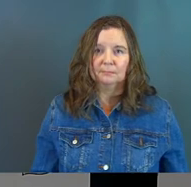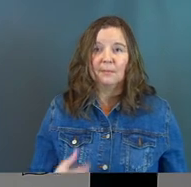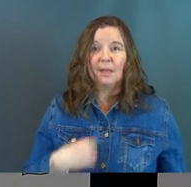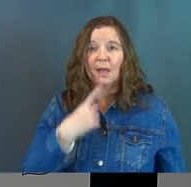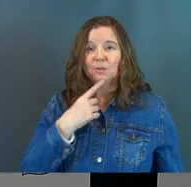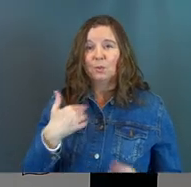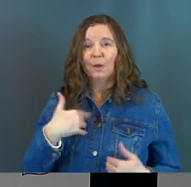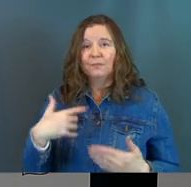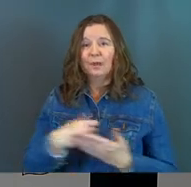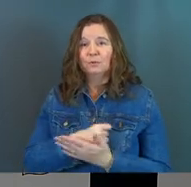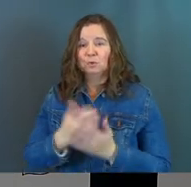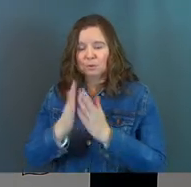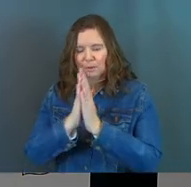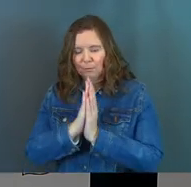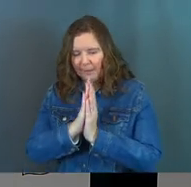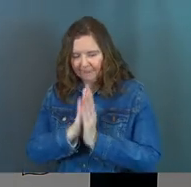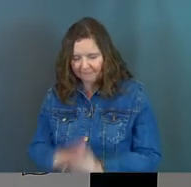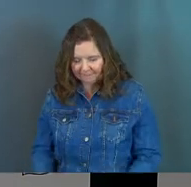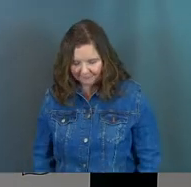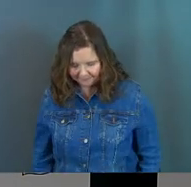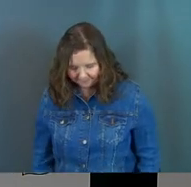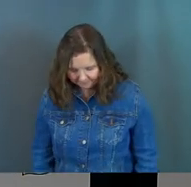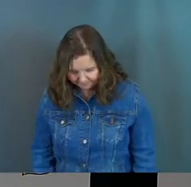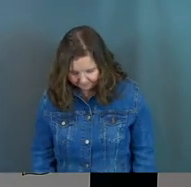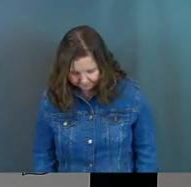I told you we'd have an opportunity to pray.